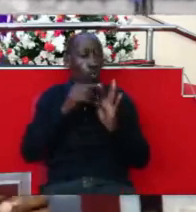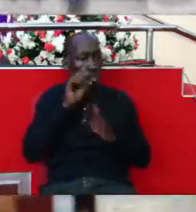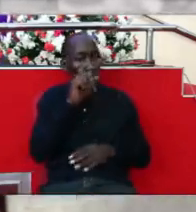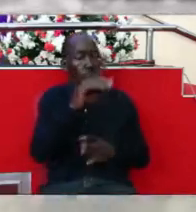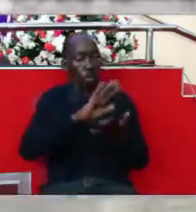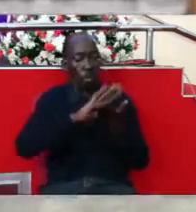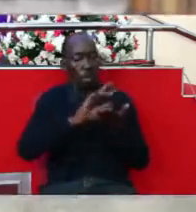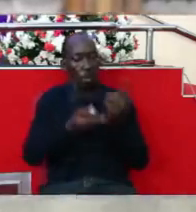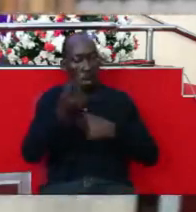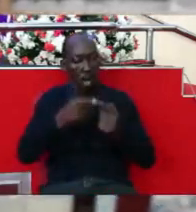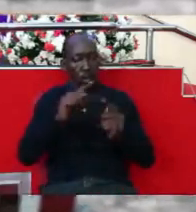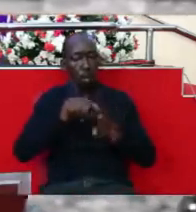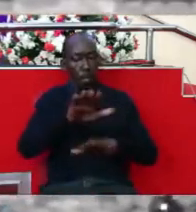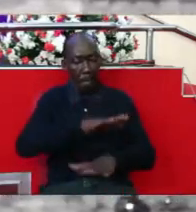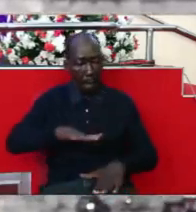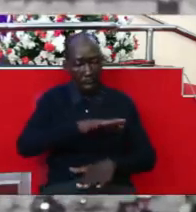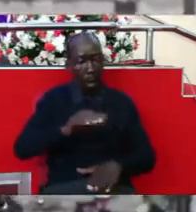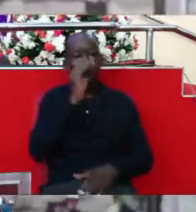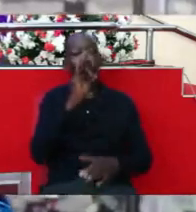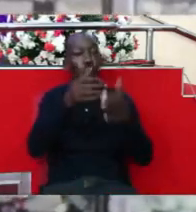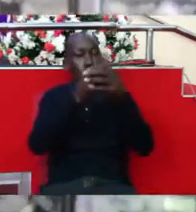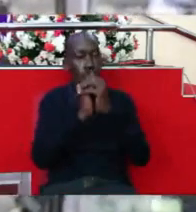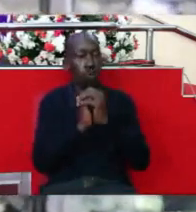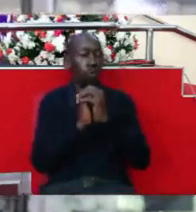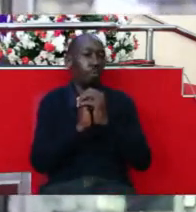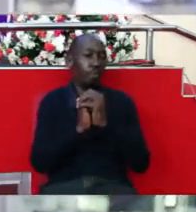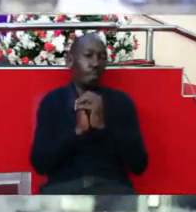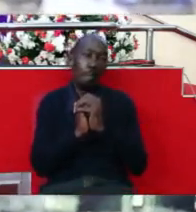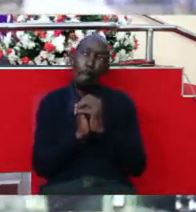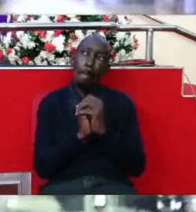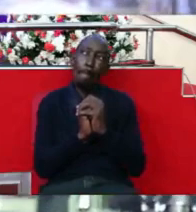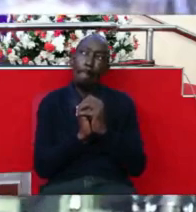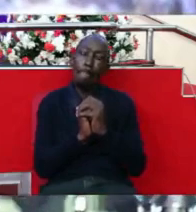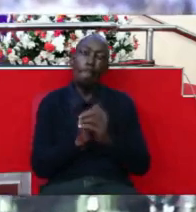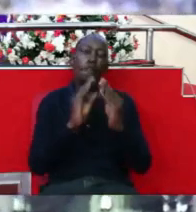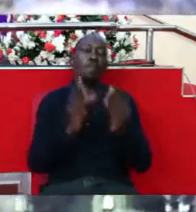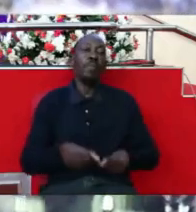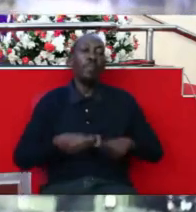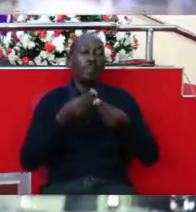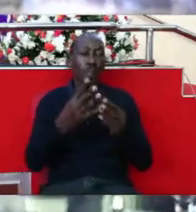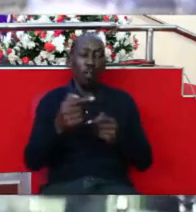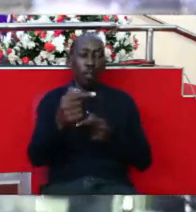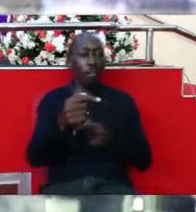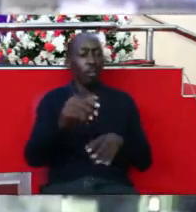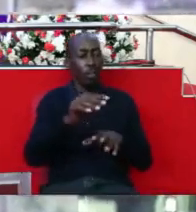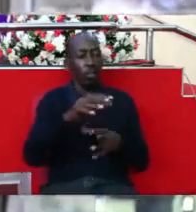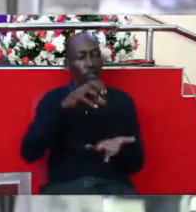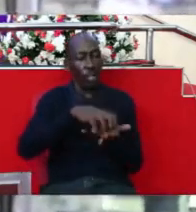come to a place of worship, Give substance to why you are doing that.